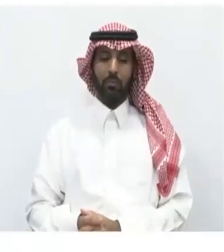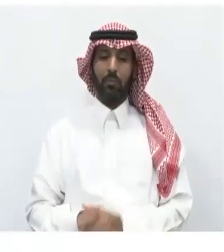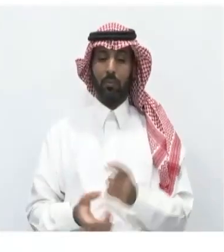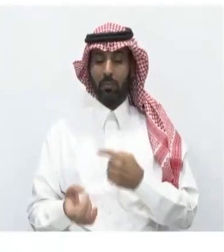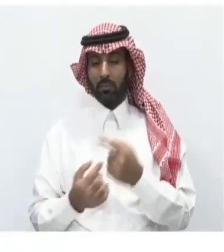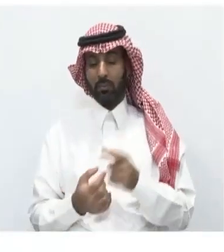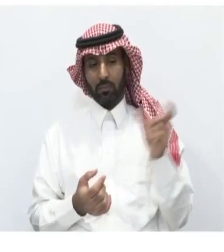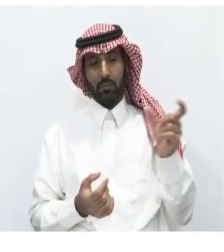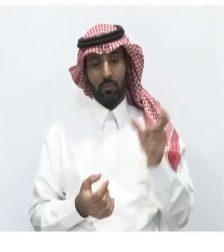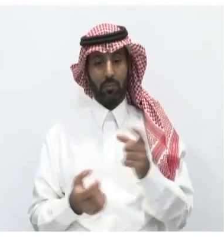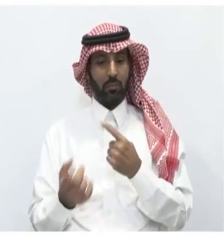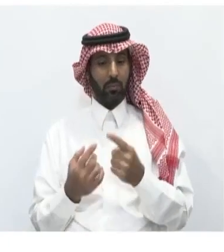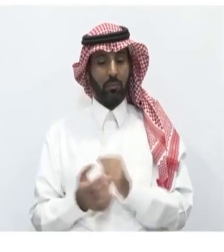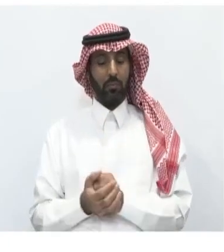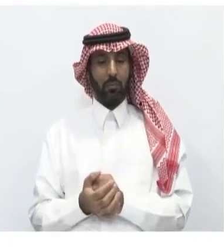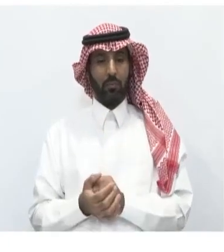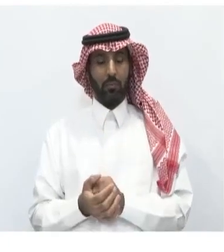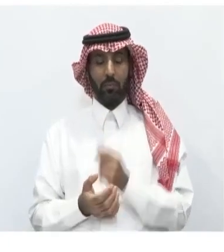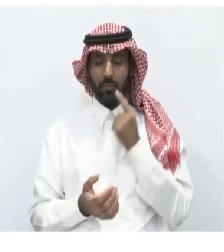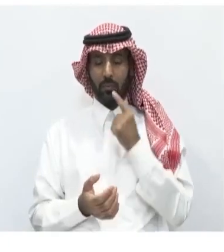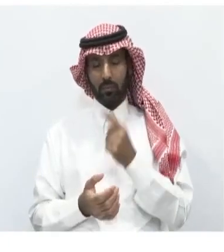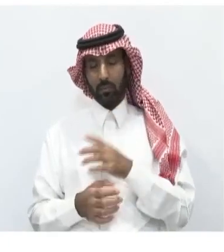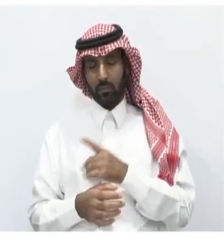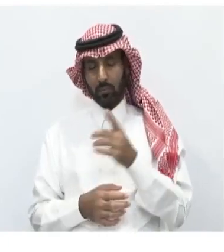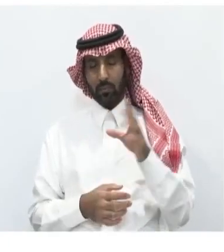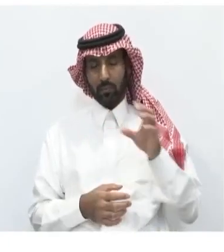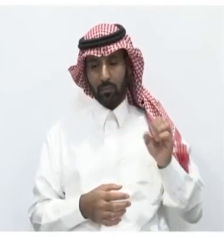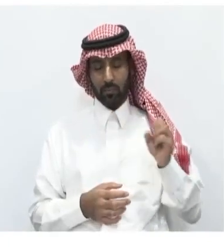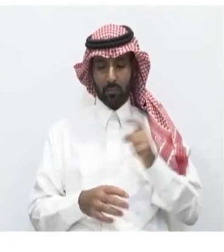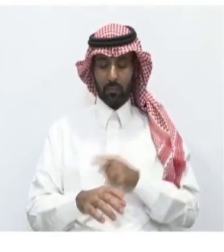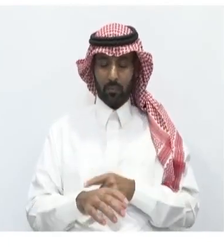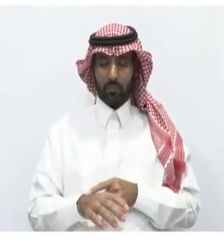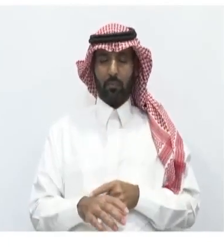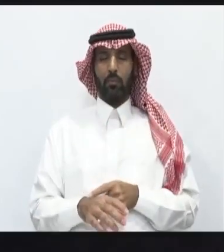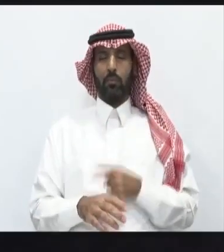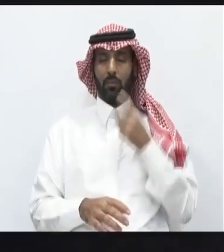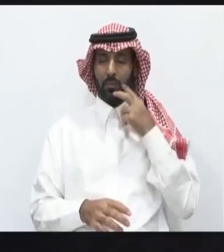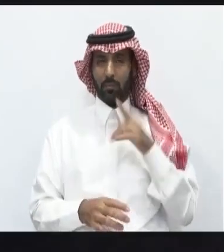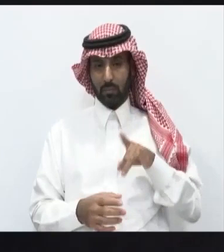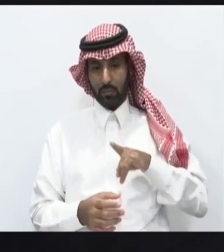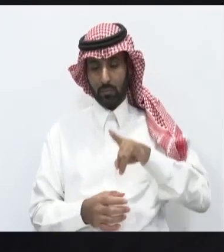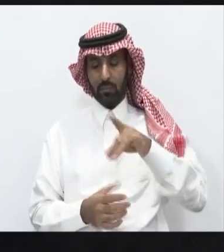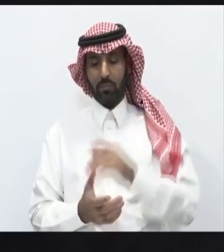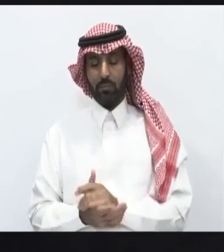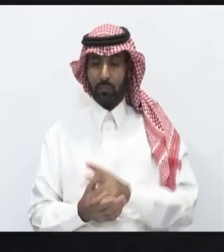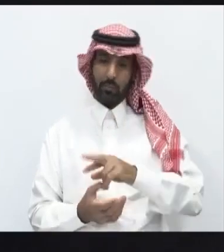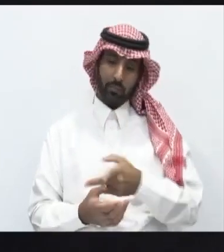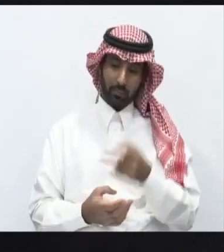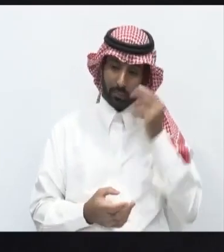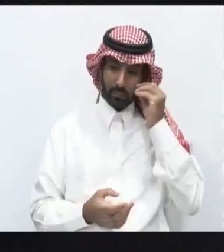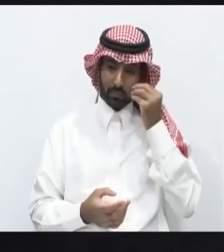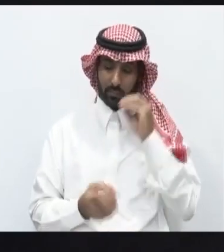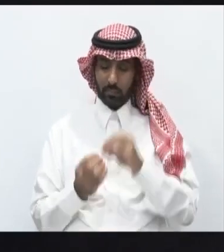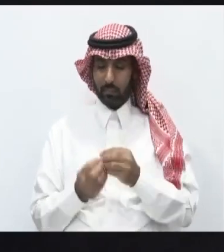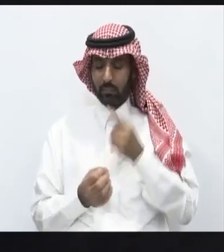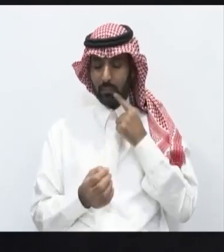And we took the real talk, the red eye. It means overnight because you're sleepy and your eyes turn red. Crummy means bad.